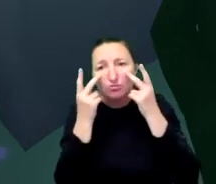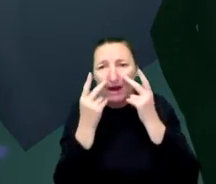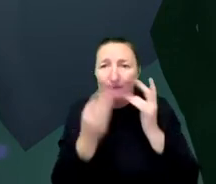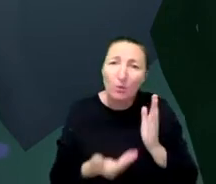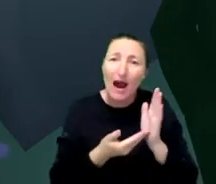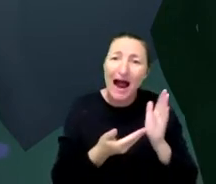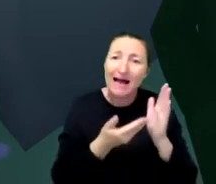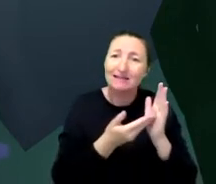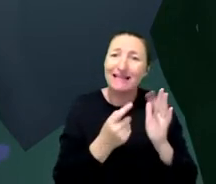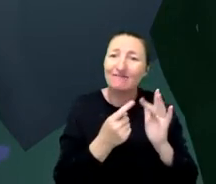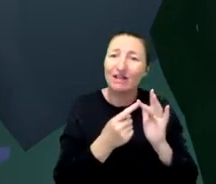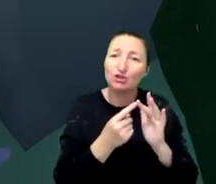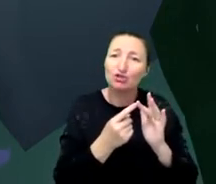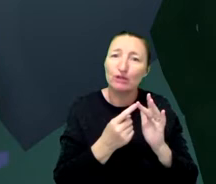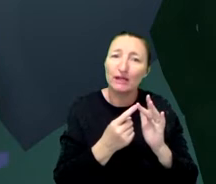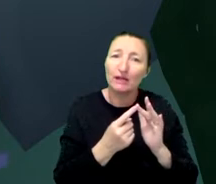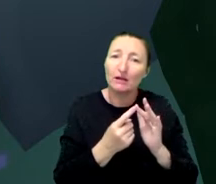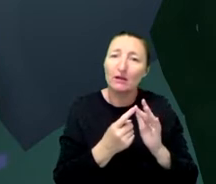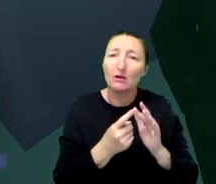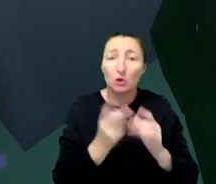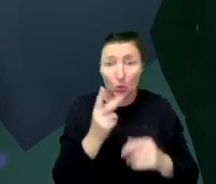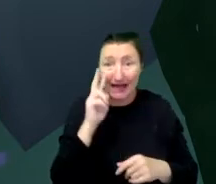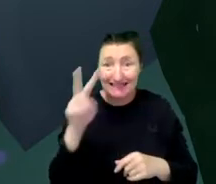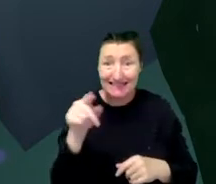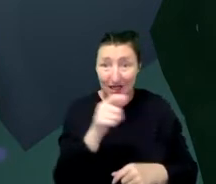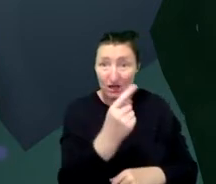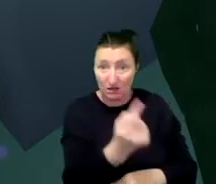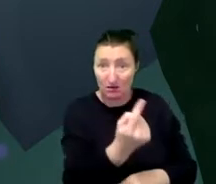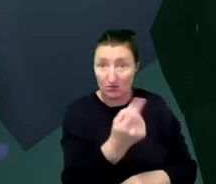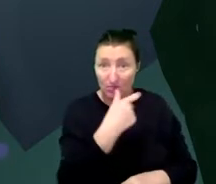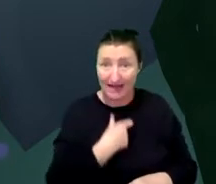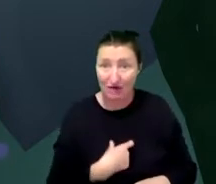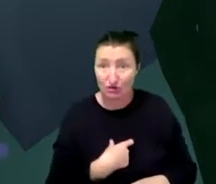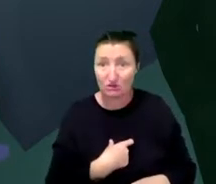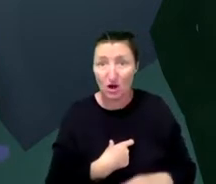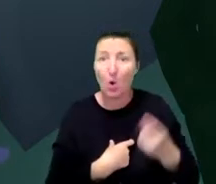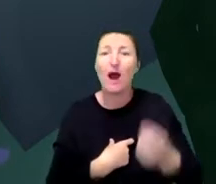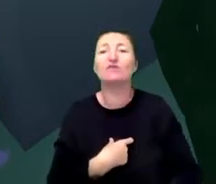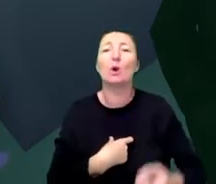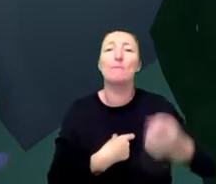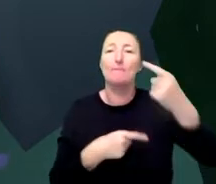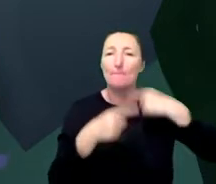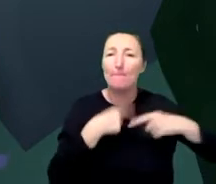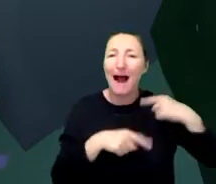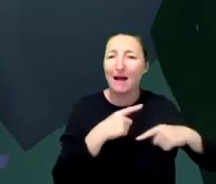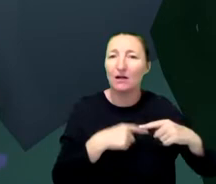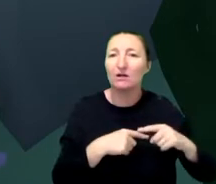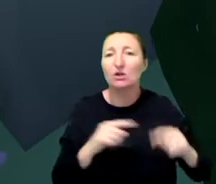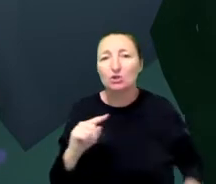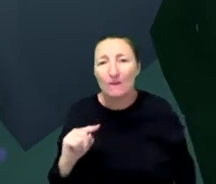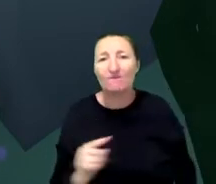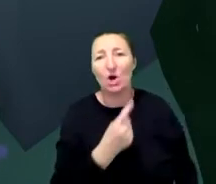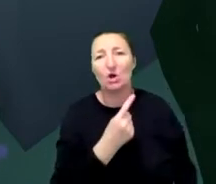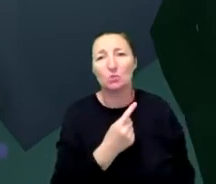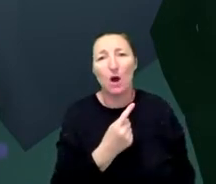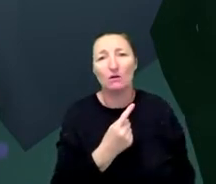new mazes? So they would return to the first maze and then venture into the second as the project iterates or